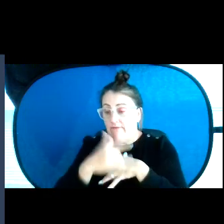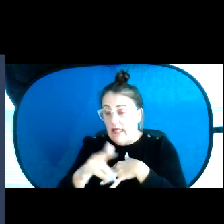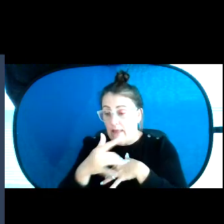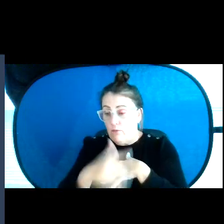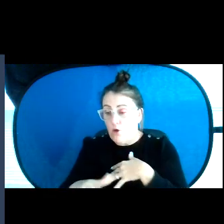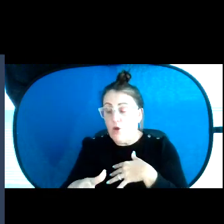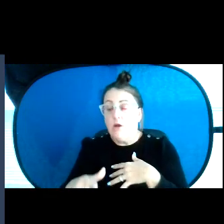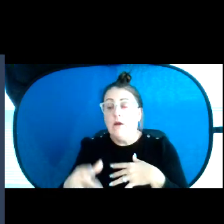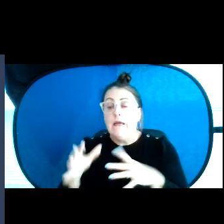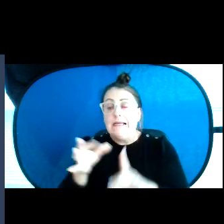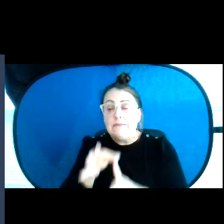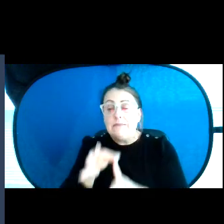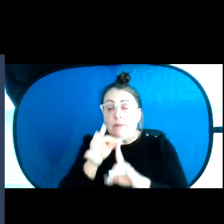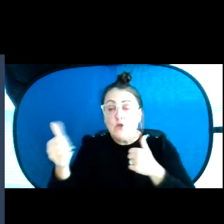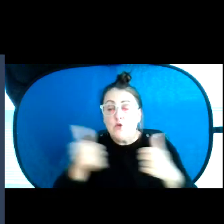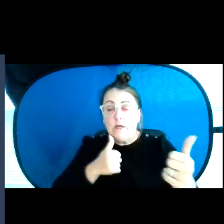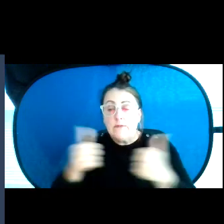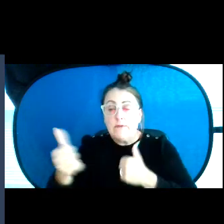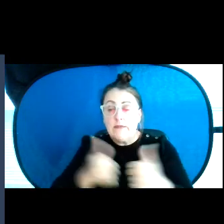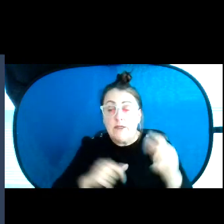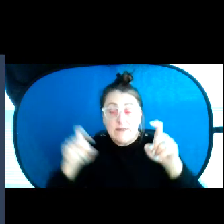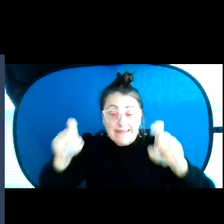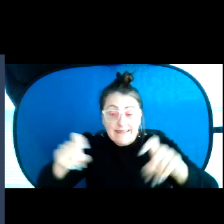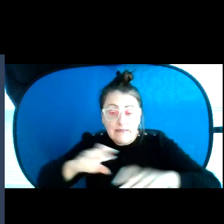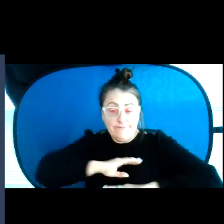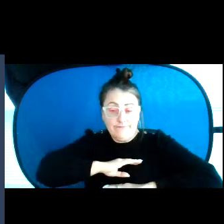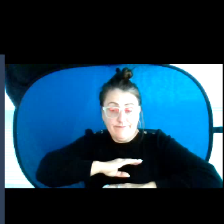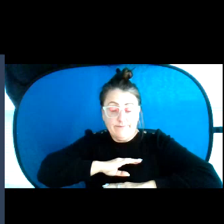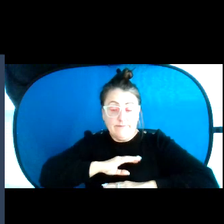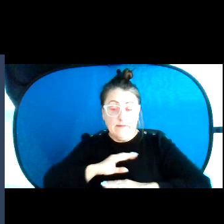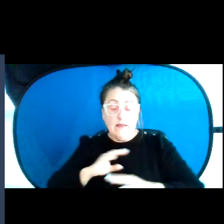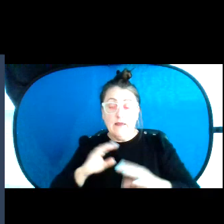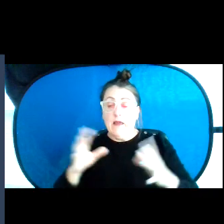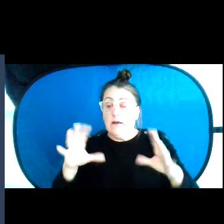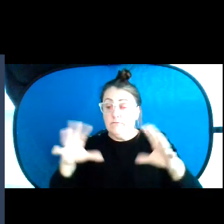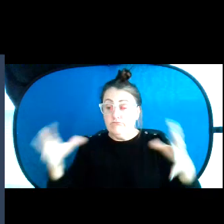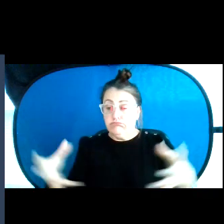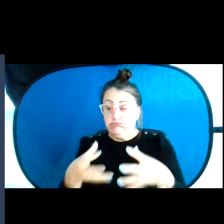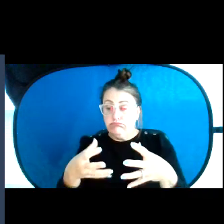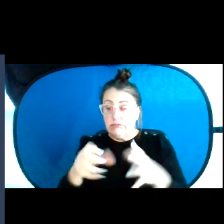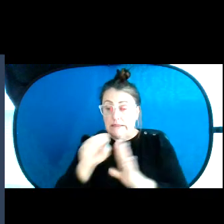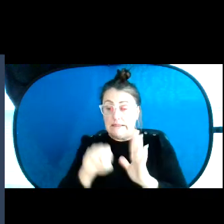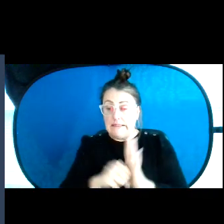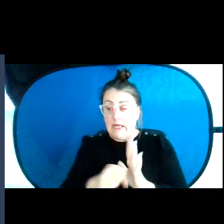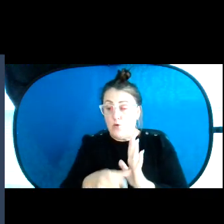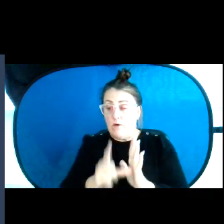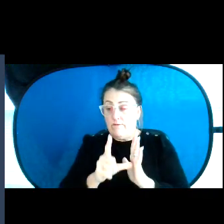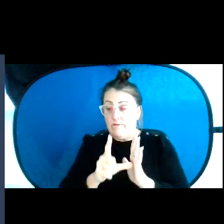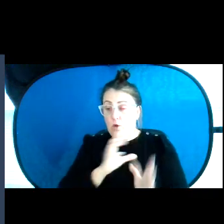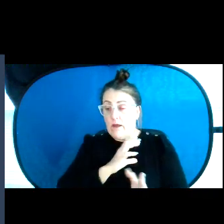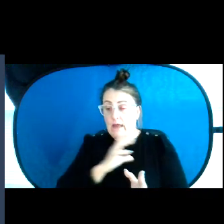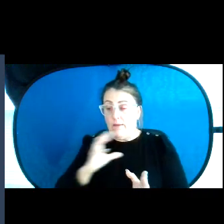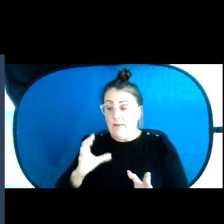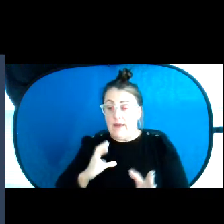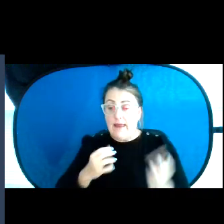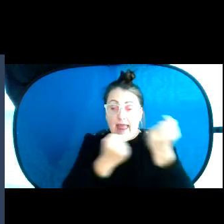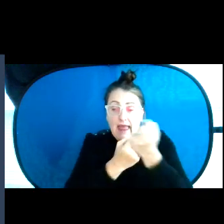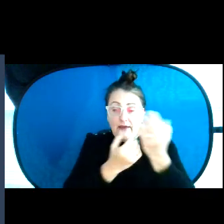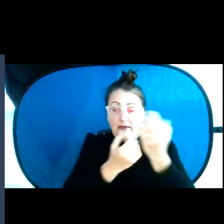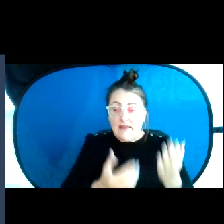the specialized transportation need. Caltrans assembled a state review committee consisting of advocates, users